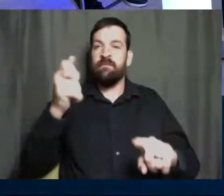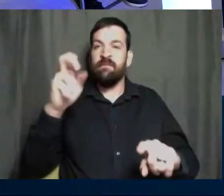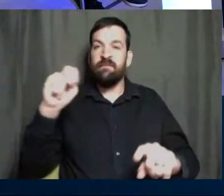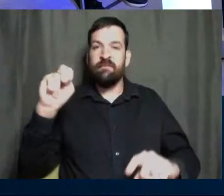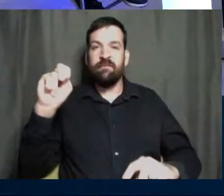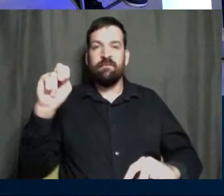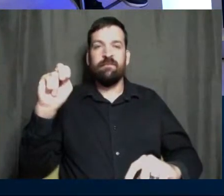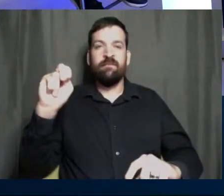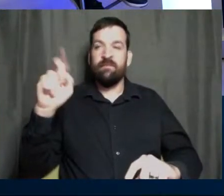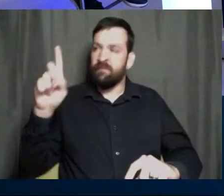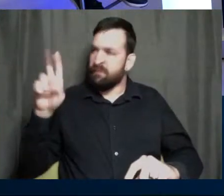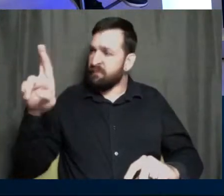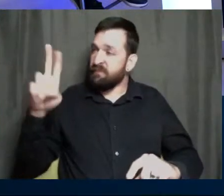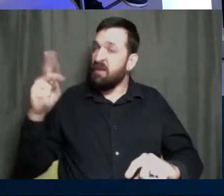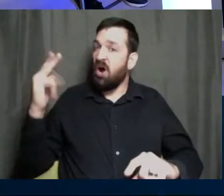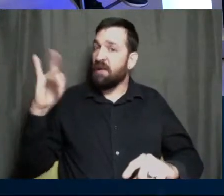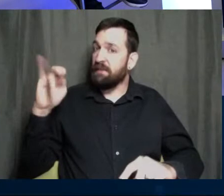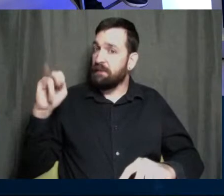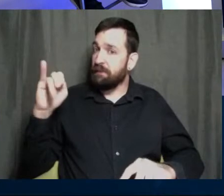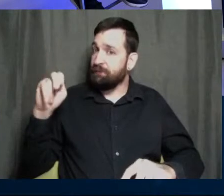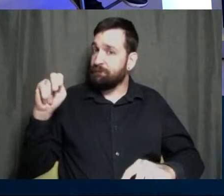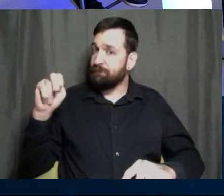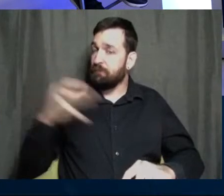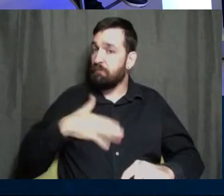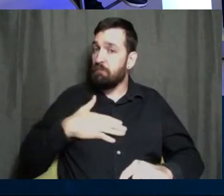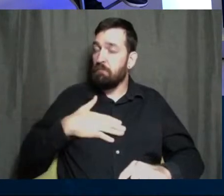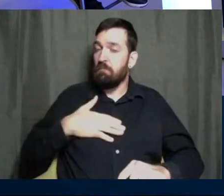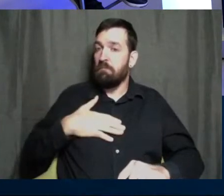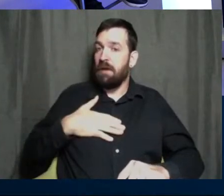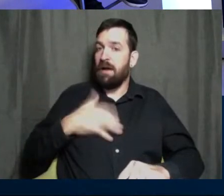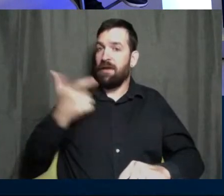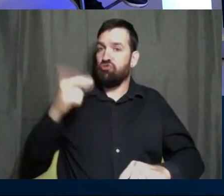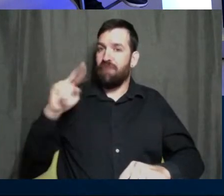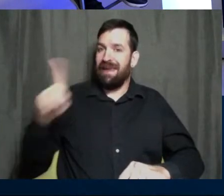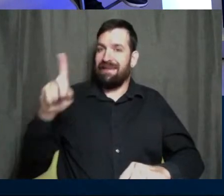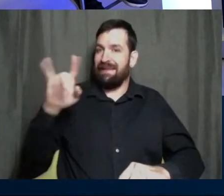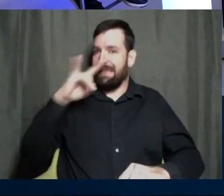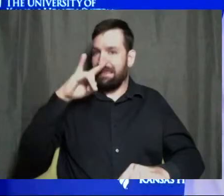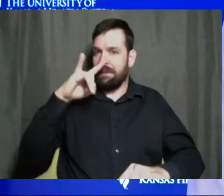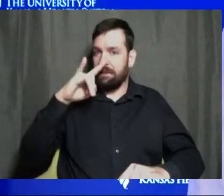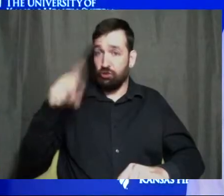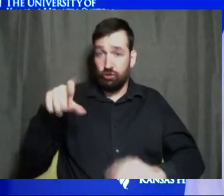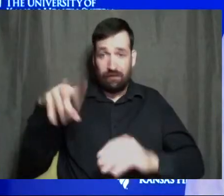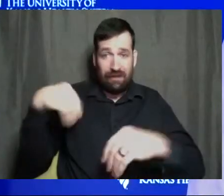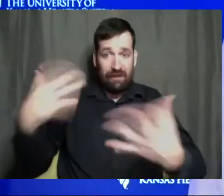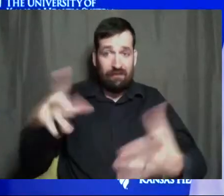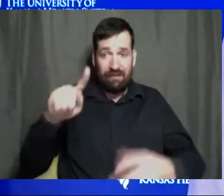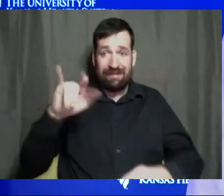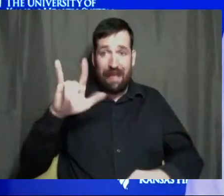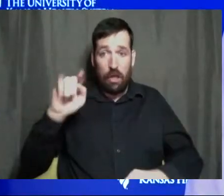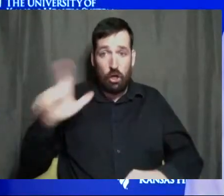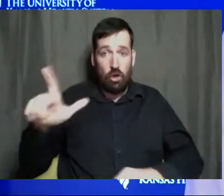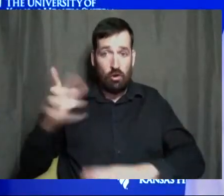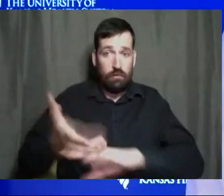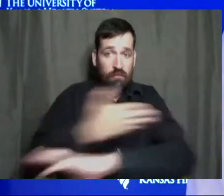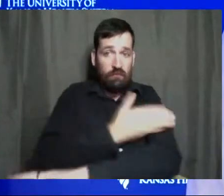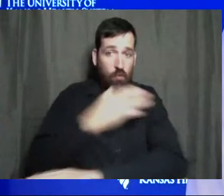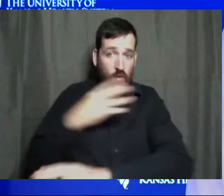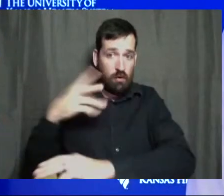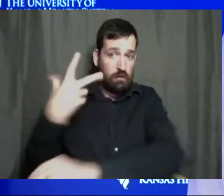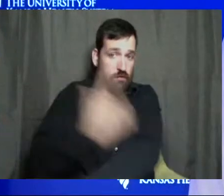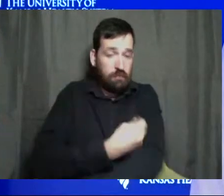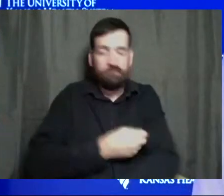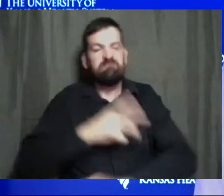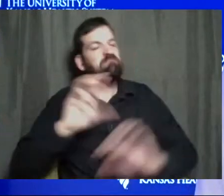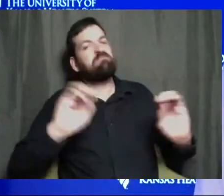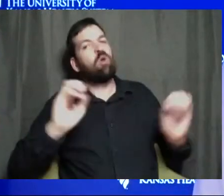I give my grandkids Tylenol before getting the vaccine tomorrow? Yeah, no, there's no recommendation to pre-treat. That's